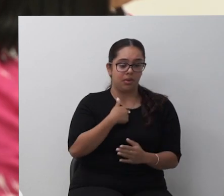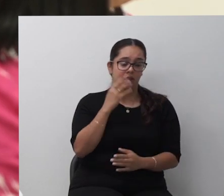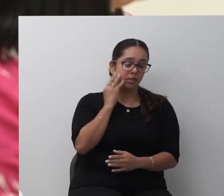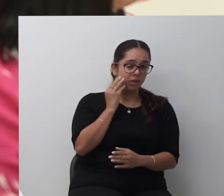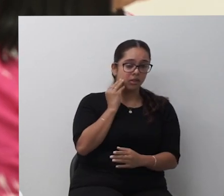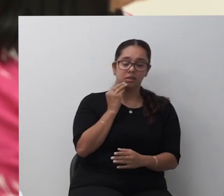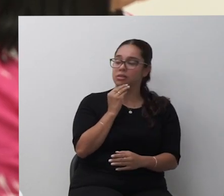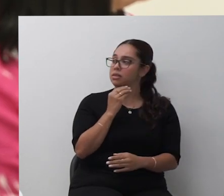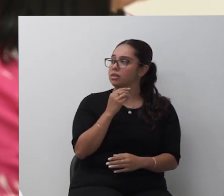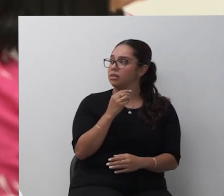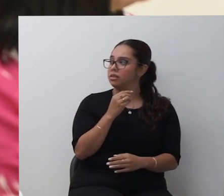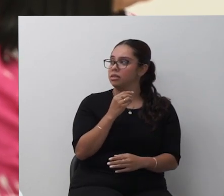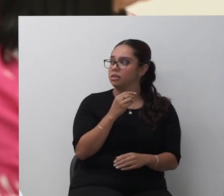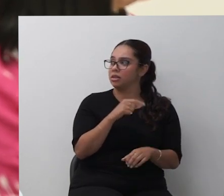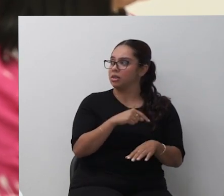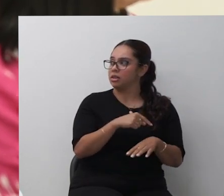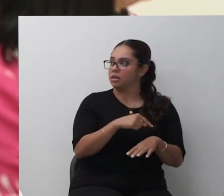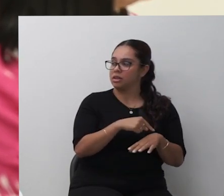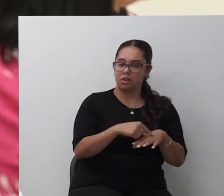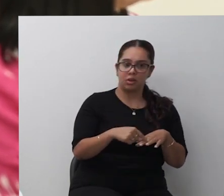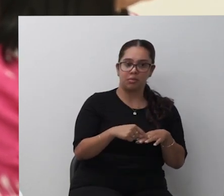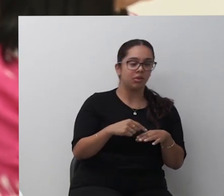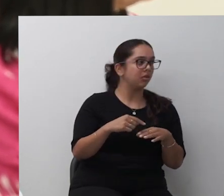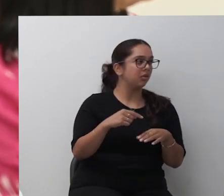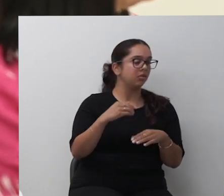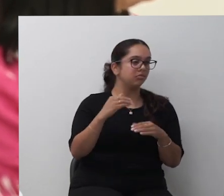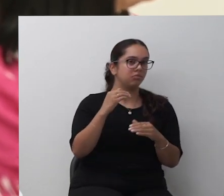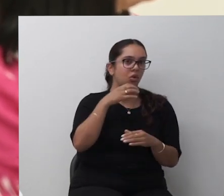like GYOPO, eldest daughter, second